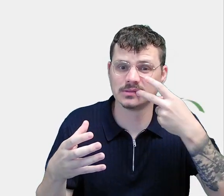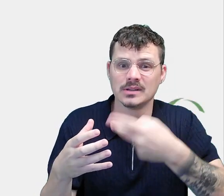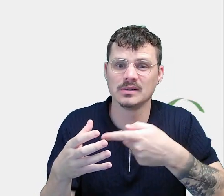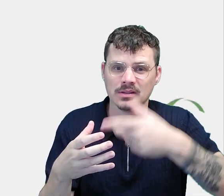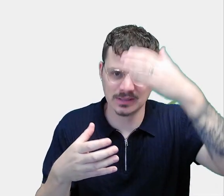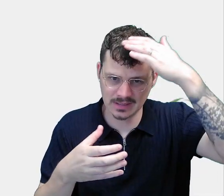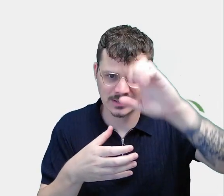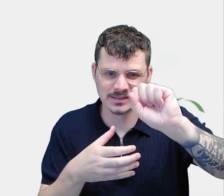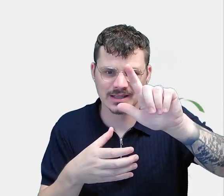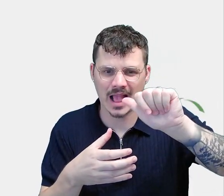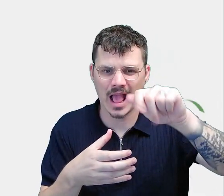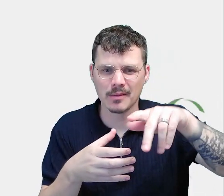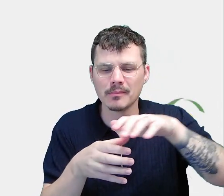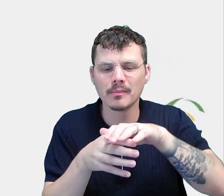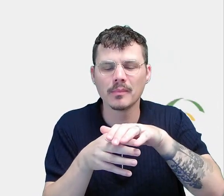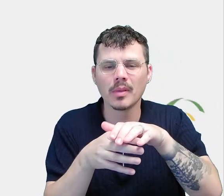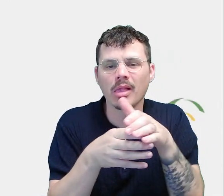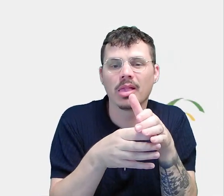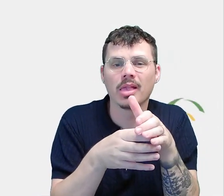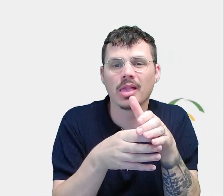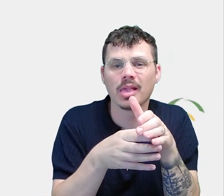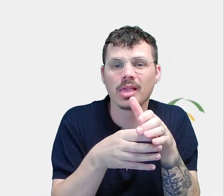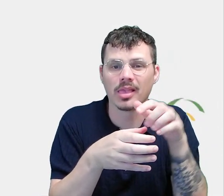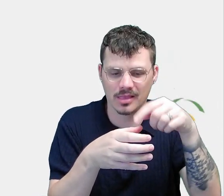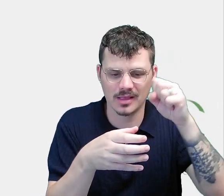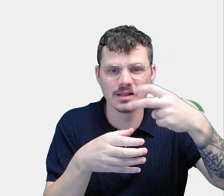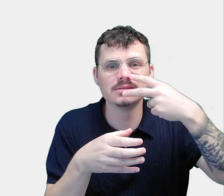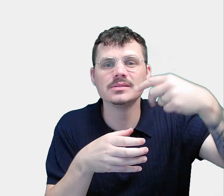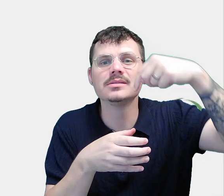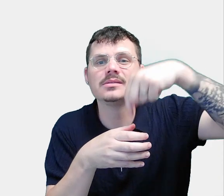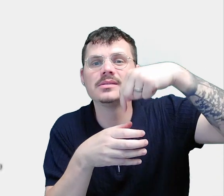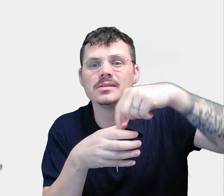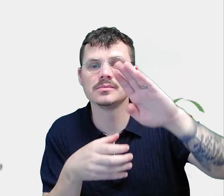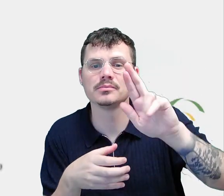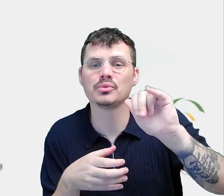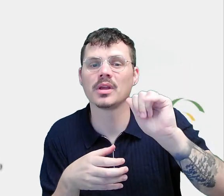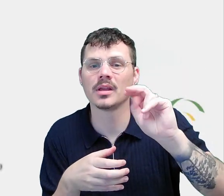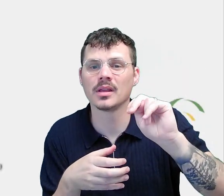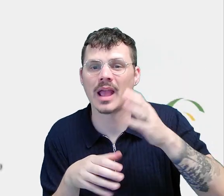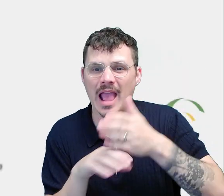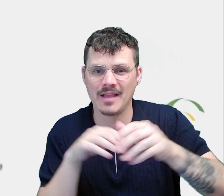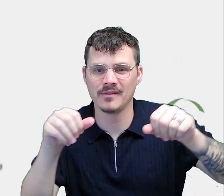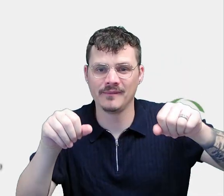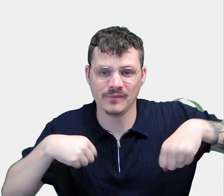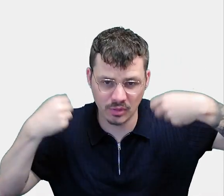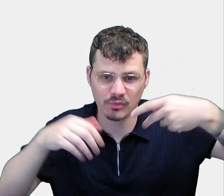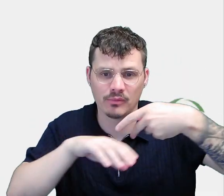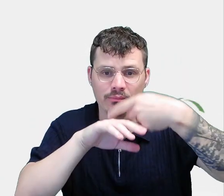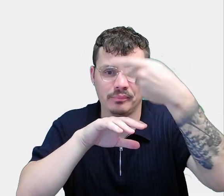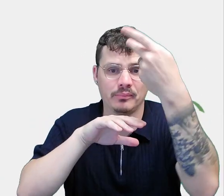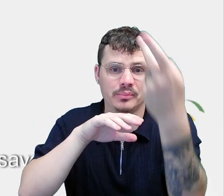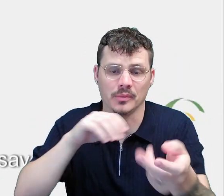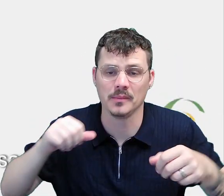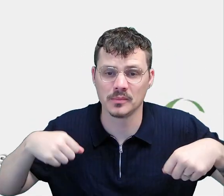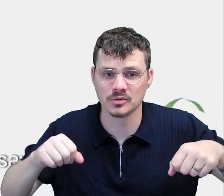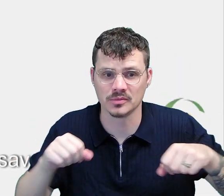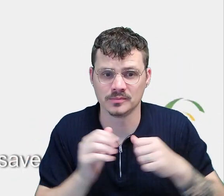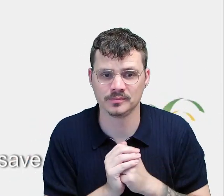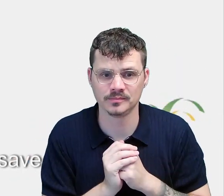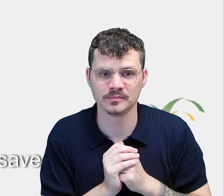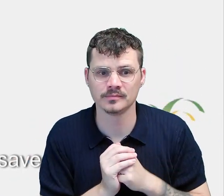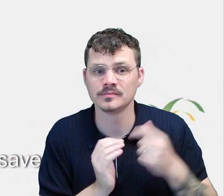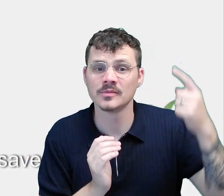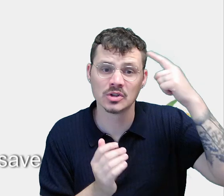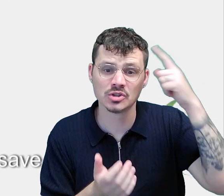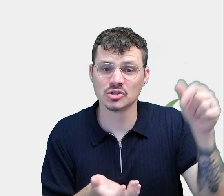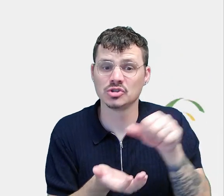Torn off scalp, torn off skull after he flew over the handlebars. He was in